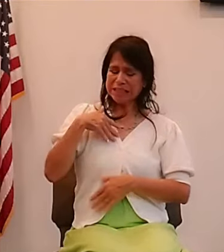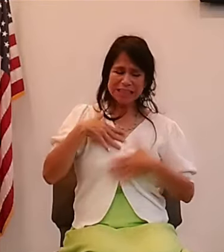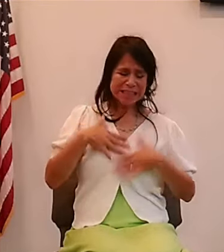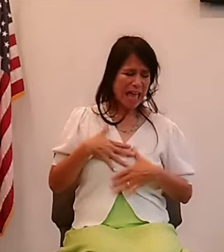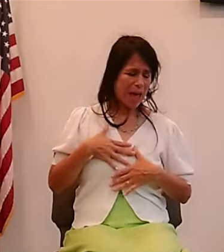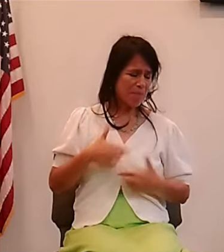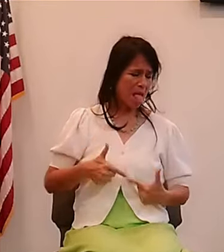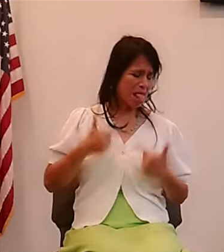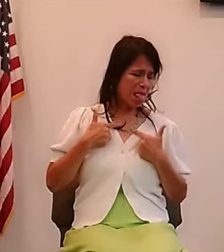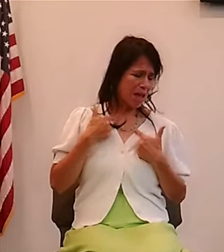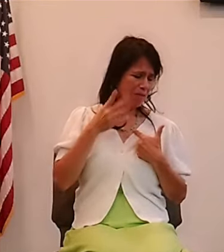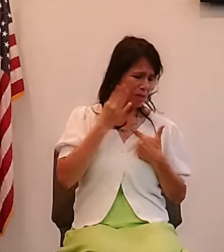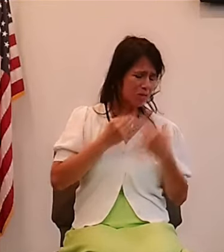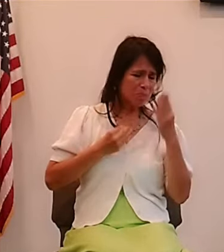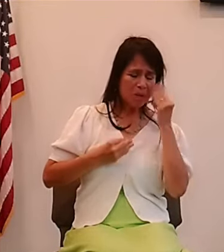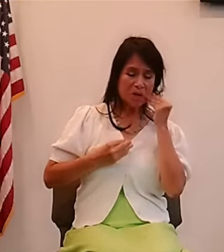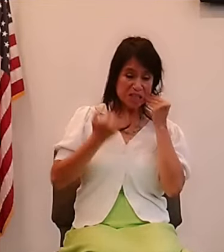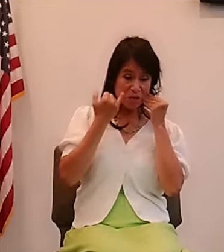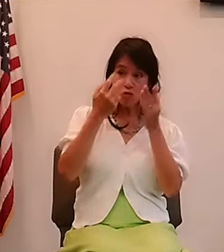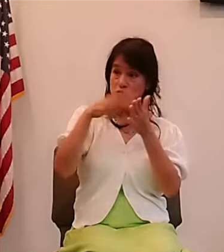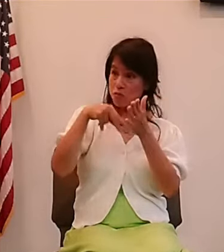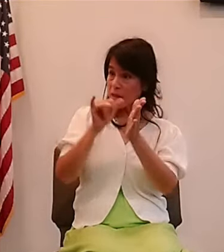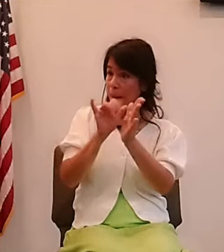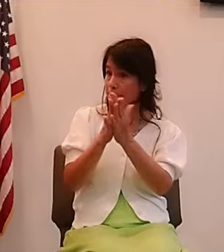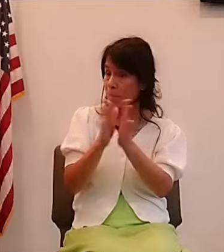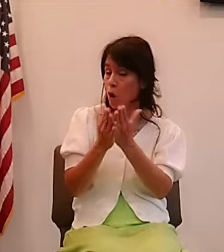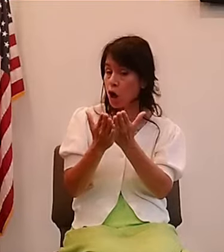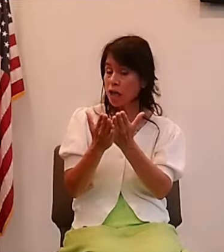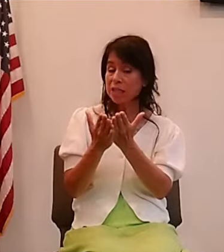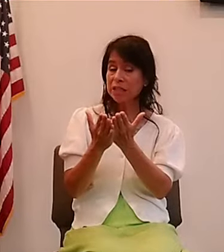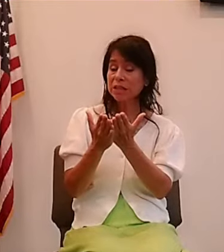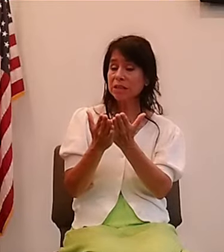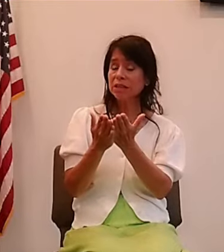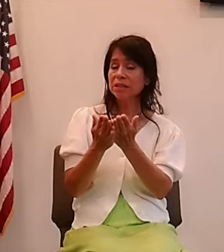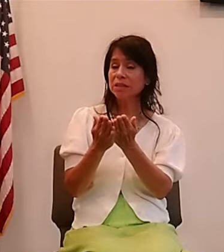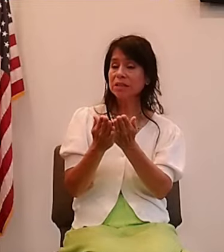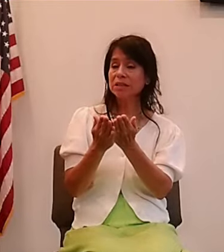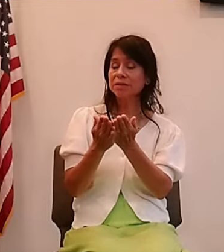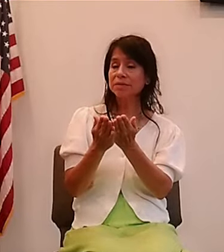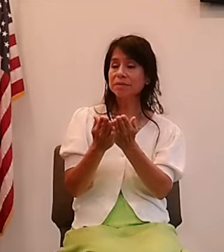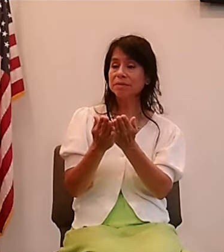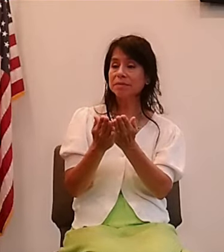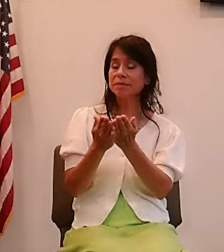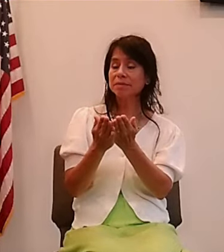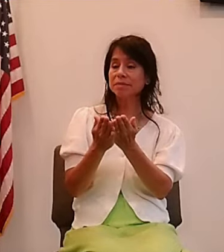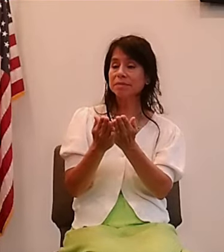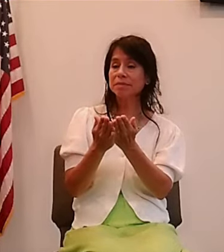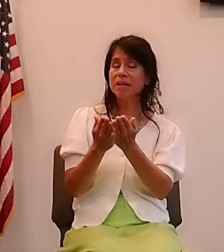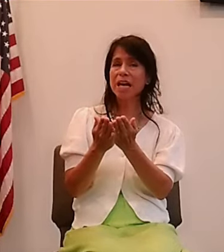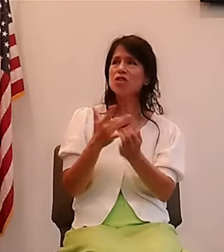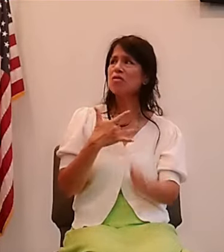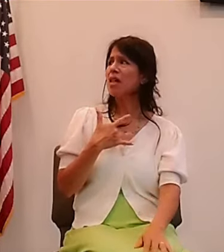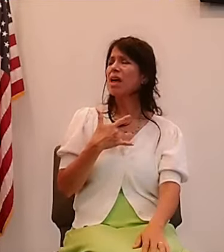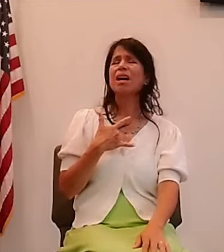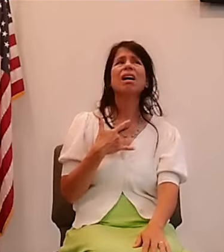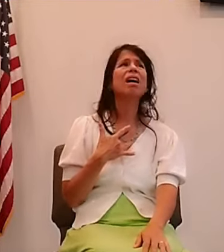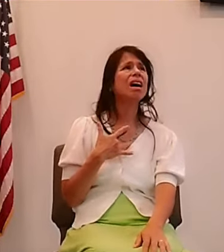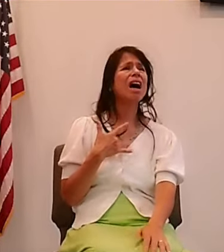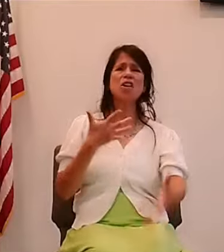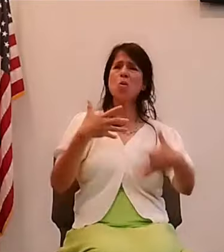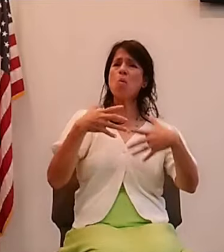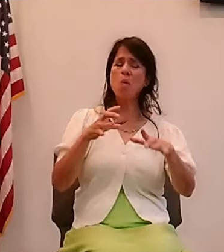life. Even if we've been saddened up to the point of not wanting to be on this earth any longer,